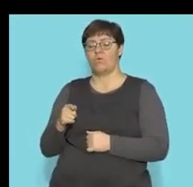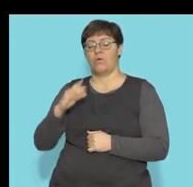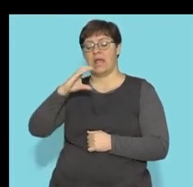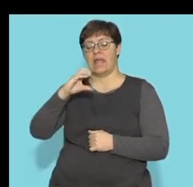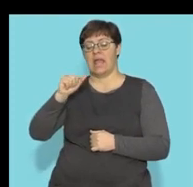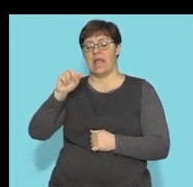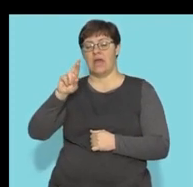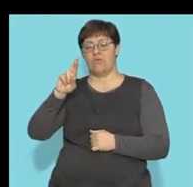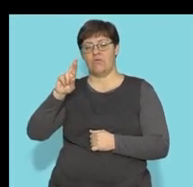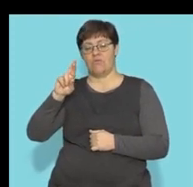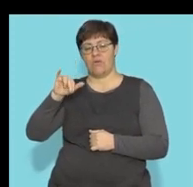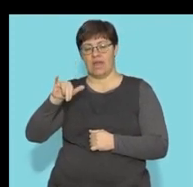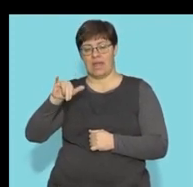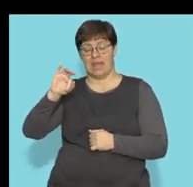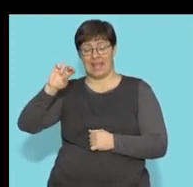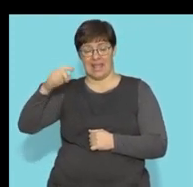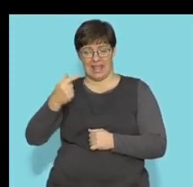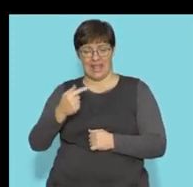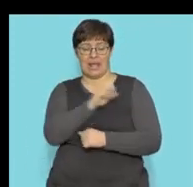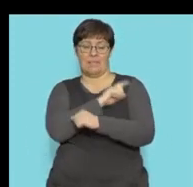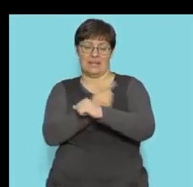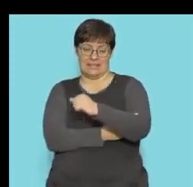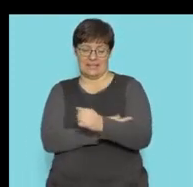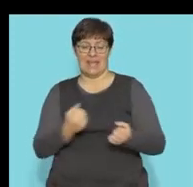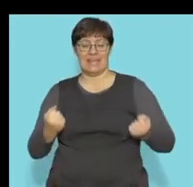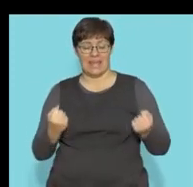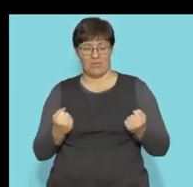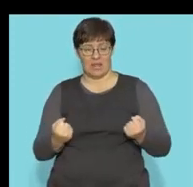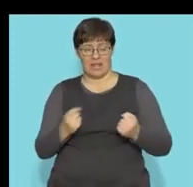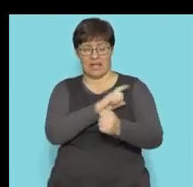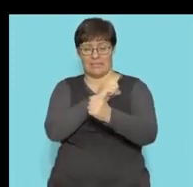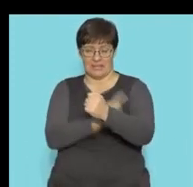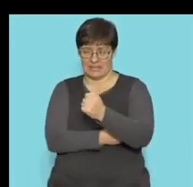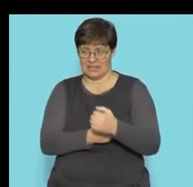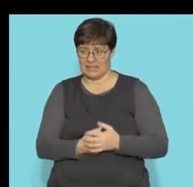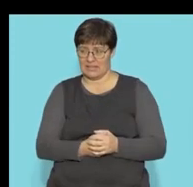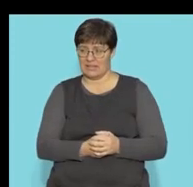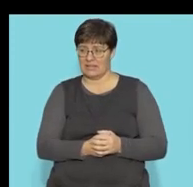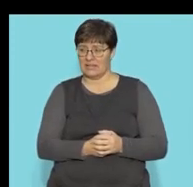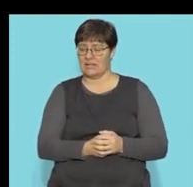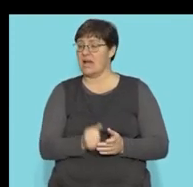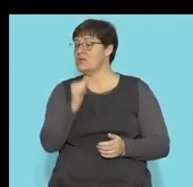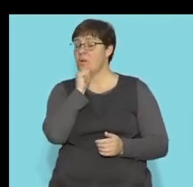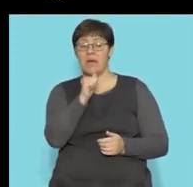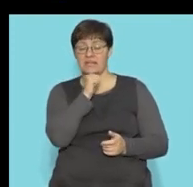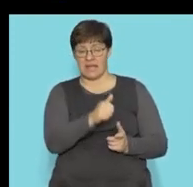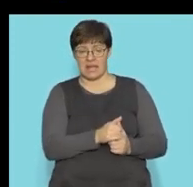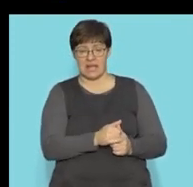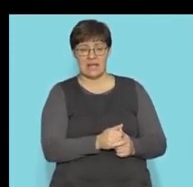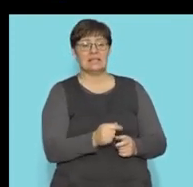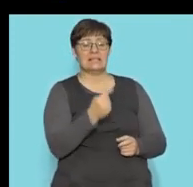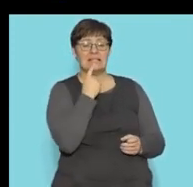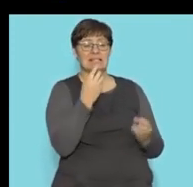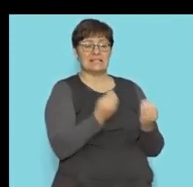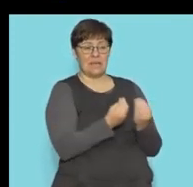carrying capacity. So it doesn't matter that I've actually said that something